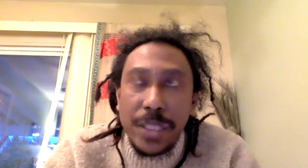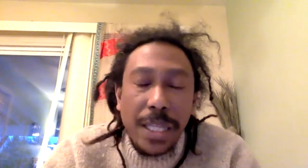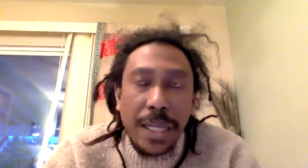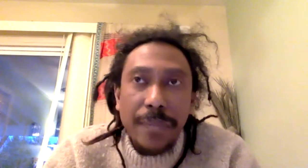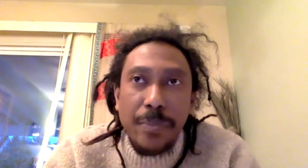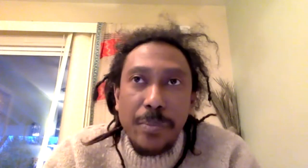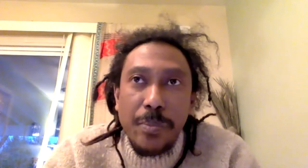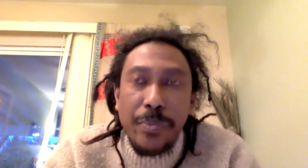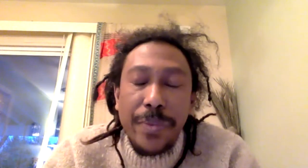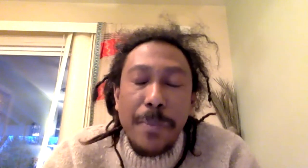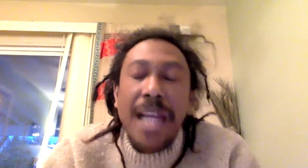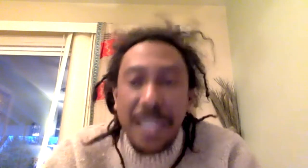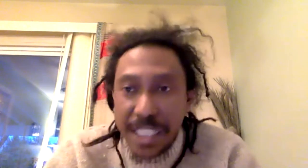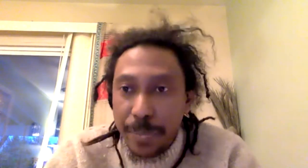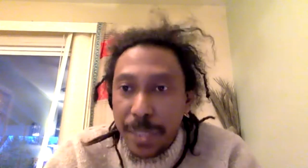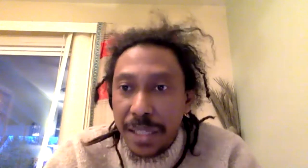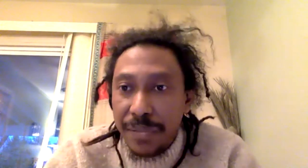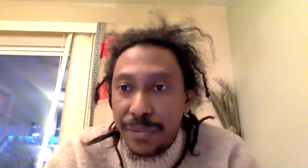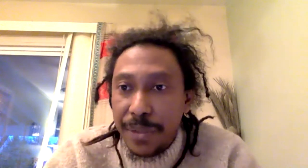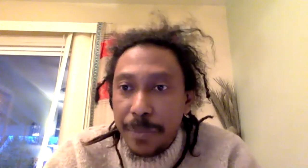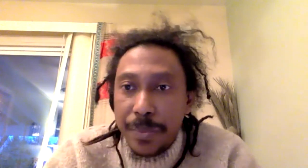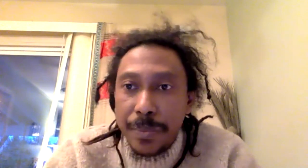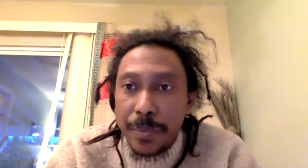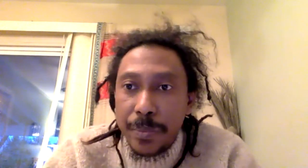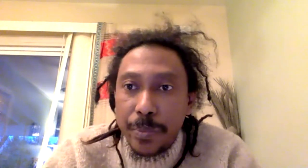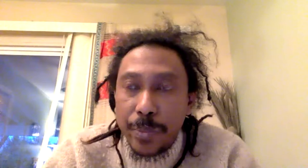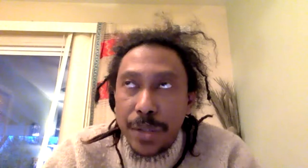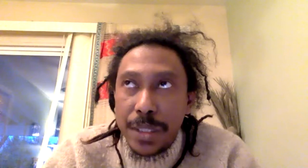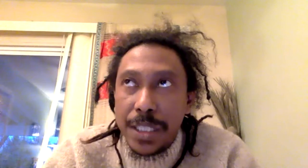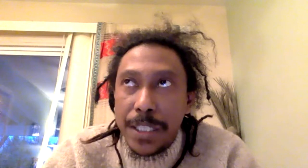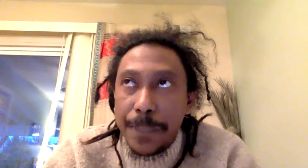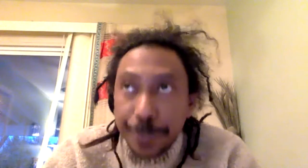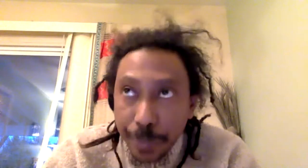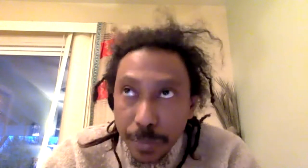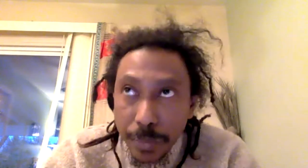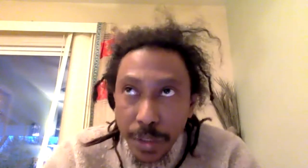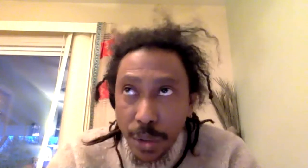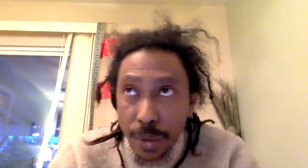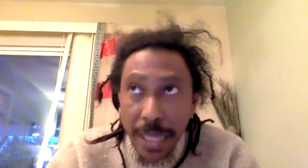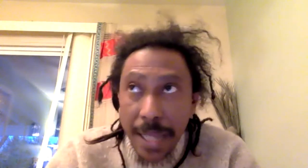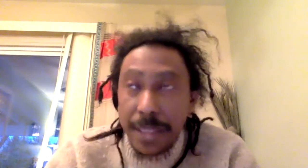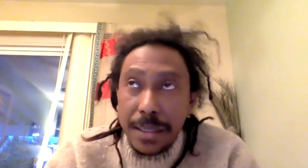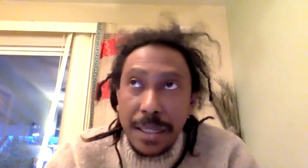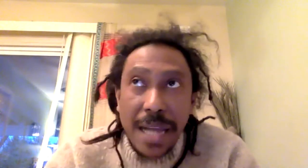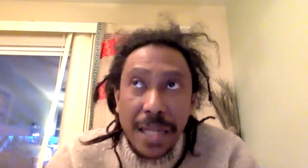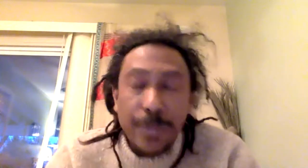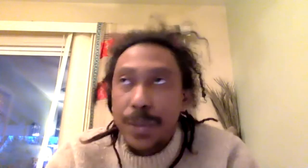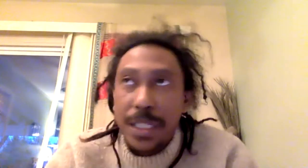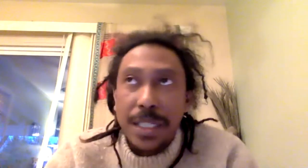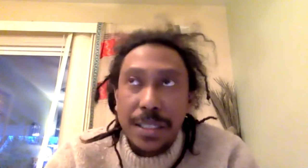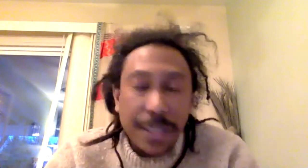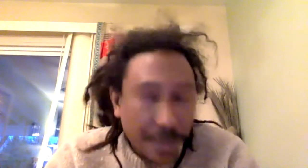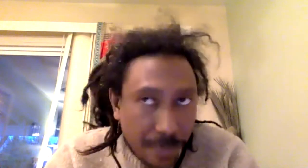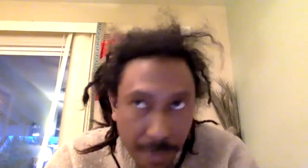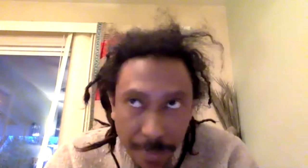we say Malagasy belief, because so that's a lot of